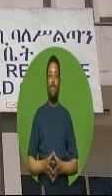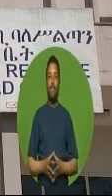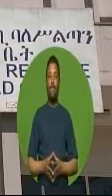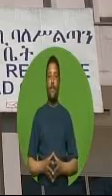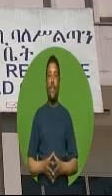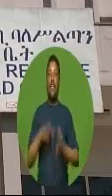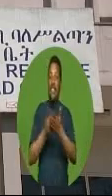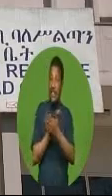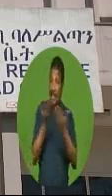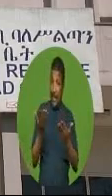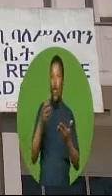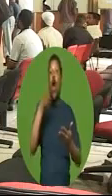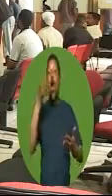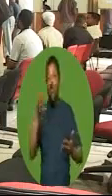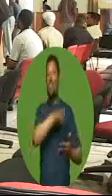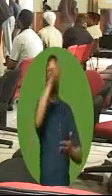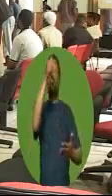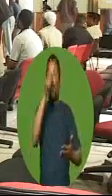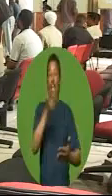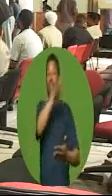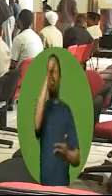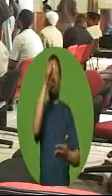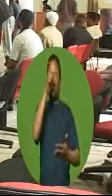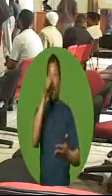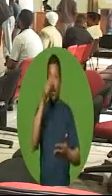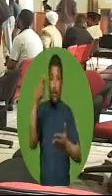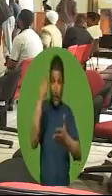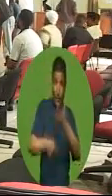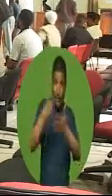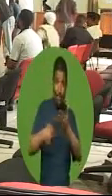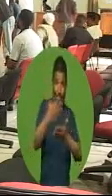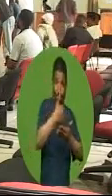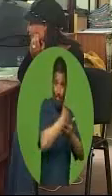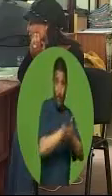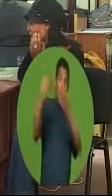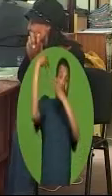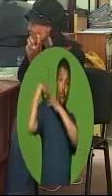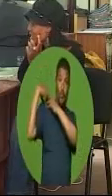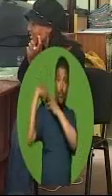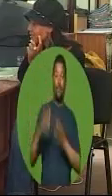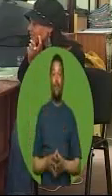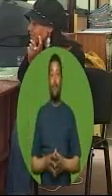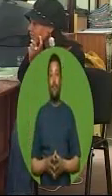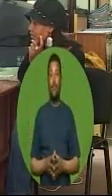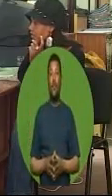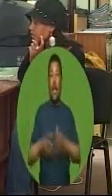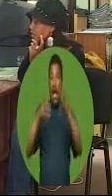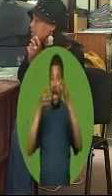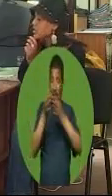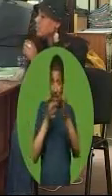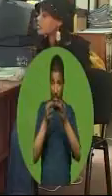In the case of Ethiopia, the Ethiopian Revenue and Customs Authority, abbreviated